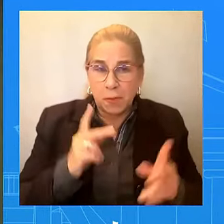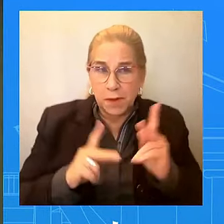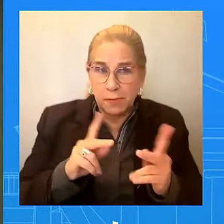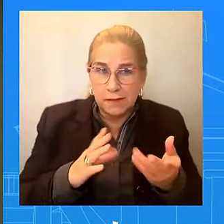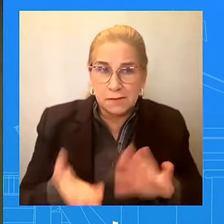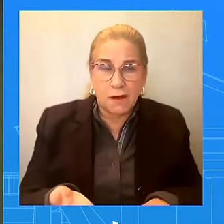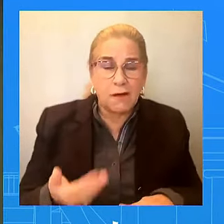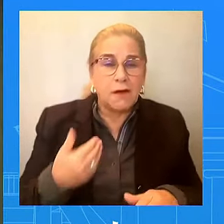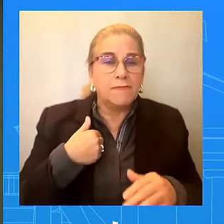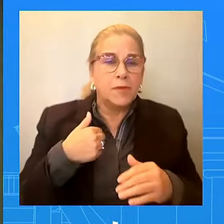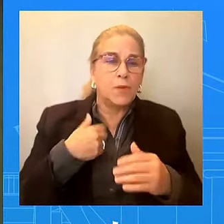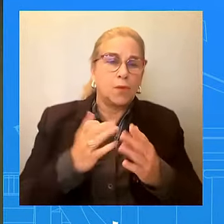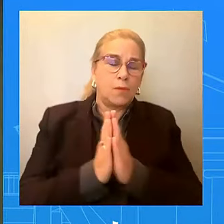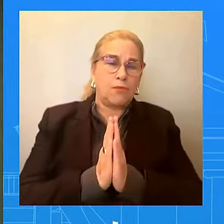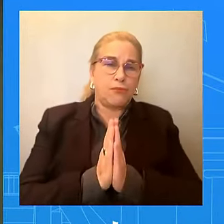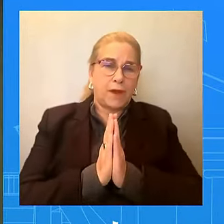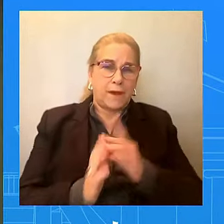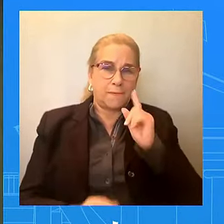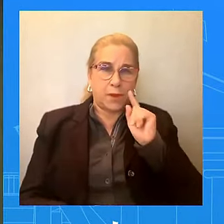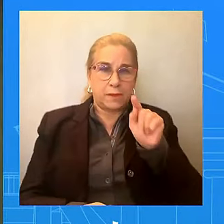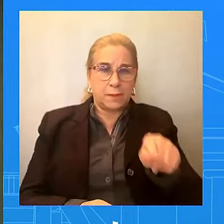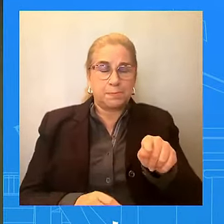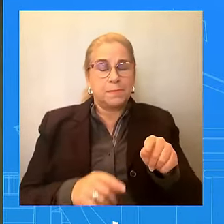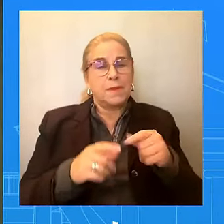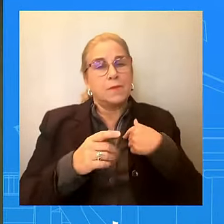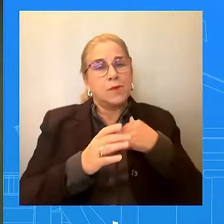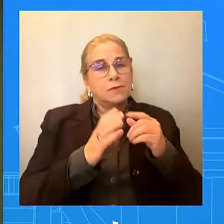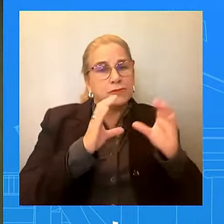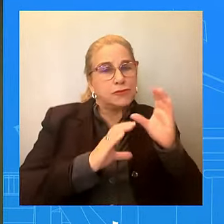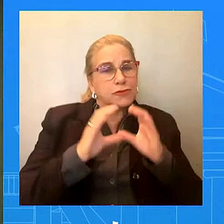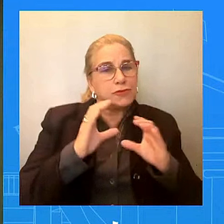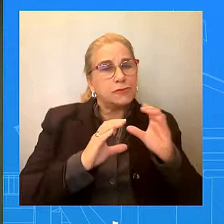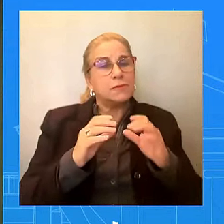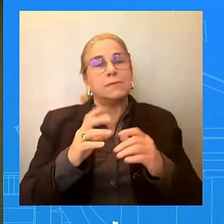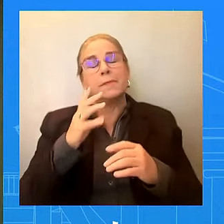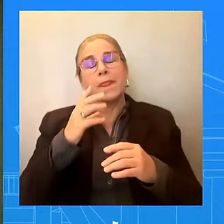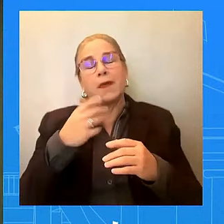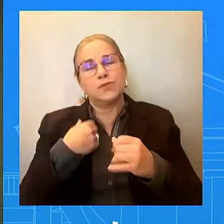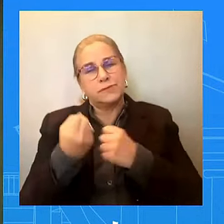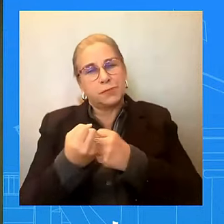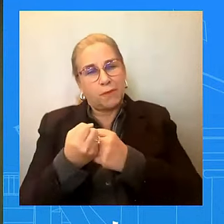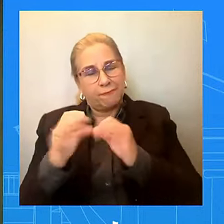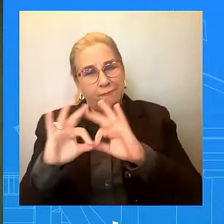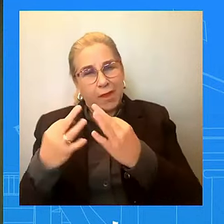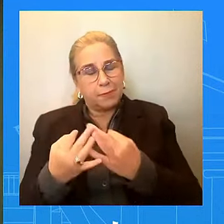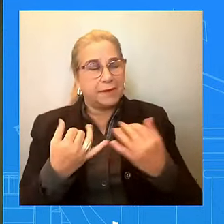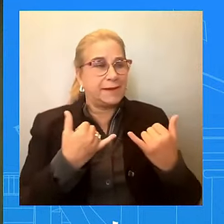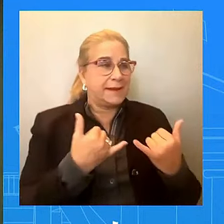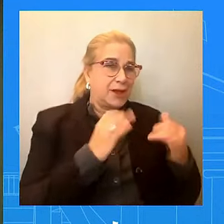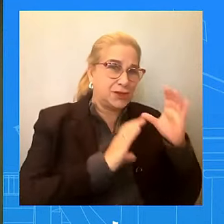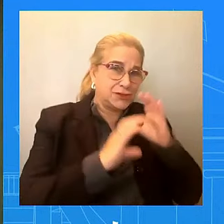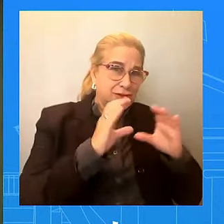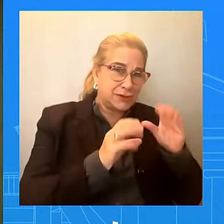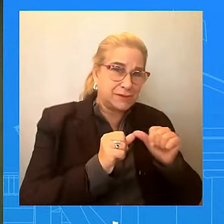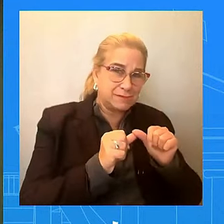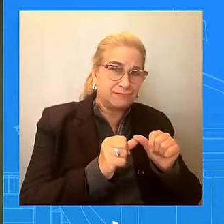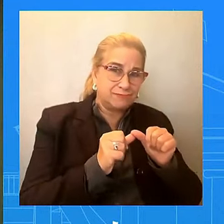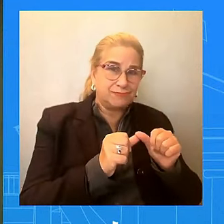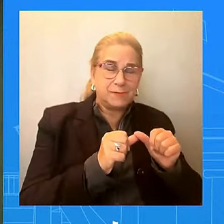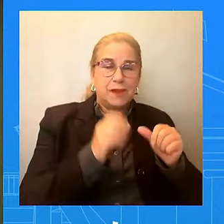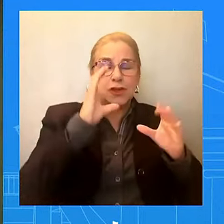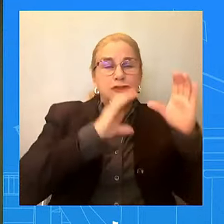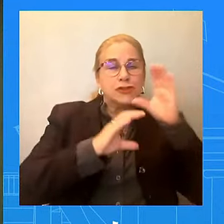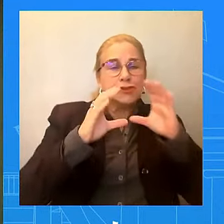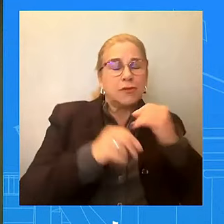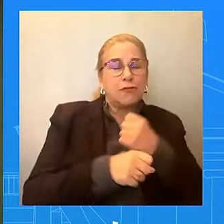our highest priority. And we are also praying for those who are unaccounted for and for their safe